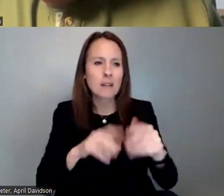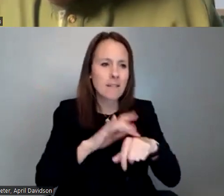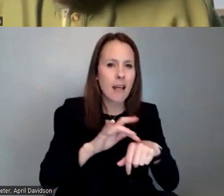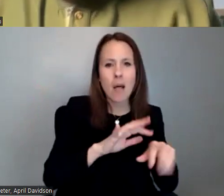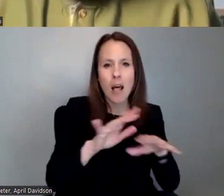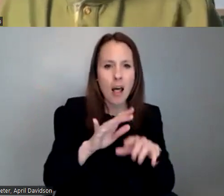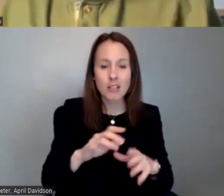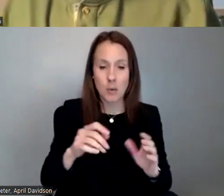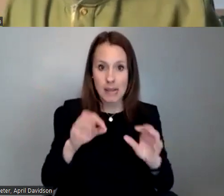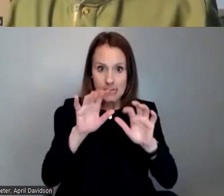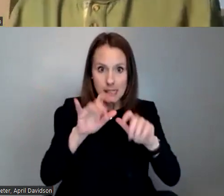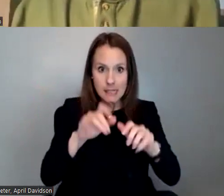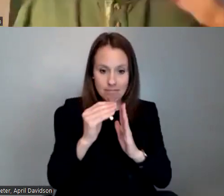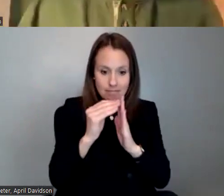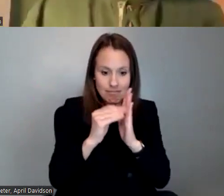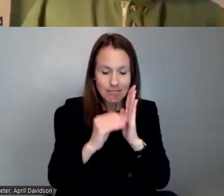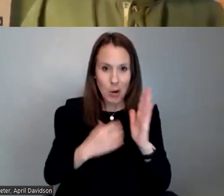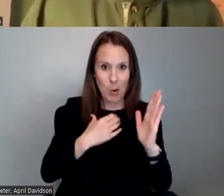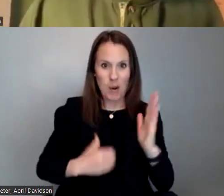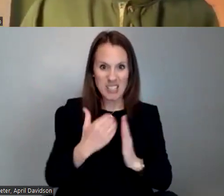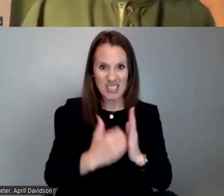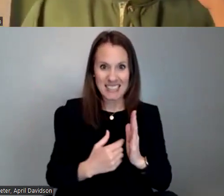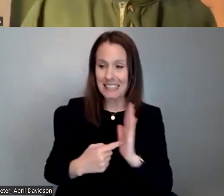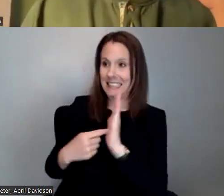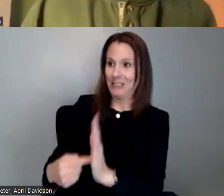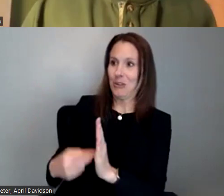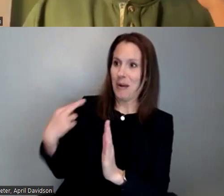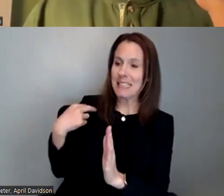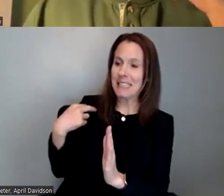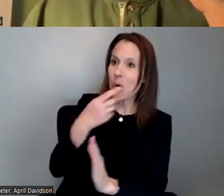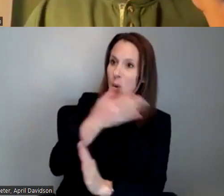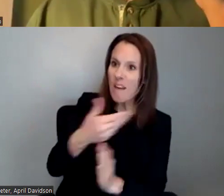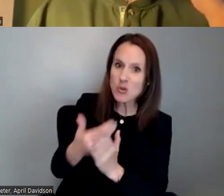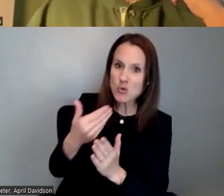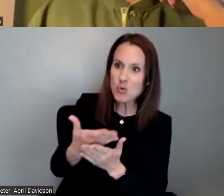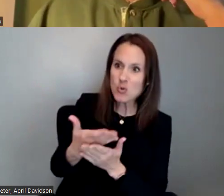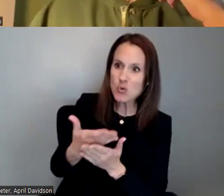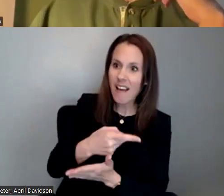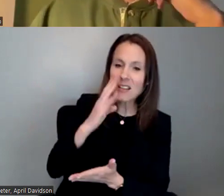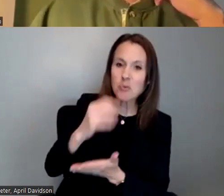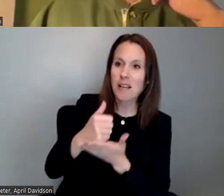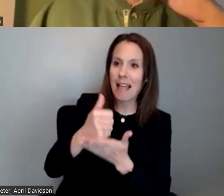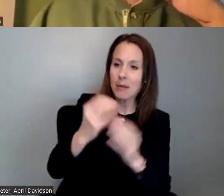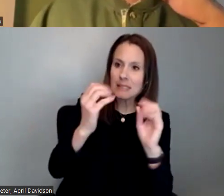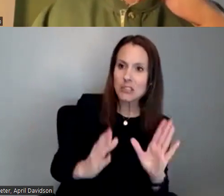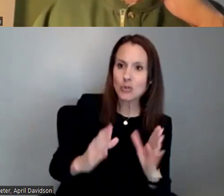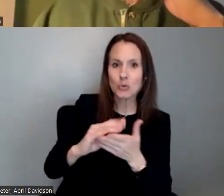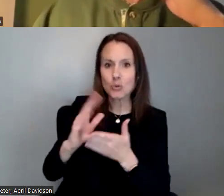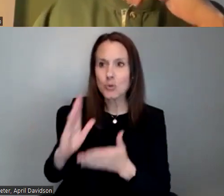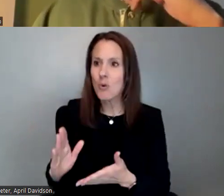her and say, hey, there's a new device out there that will help teachers and students to be able to